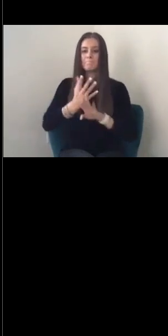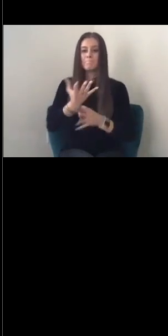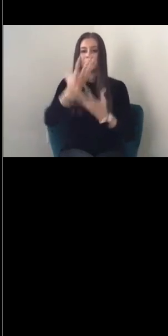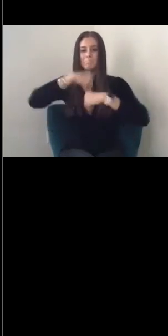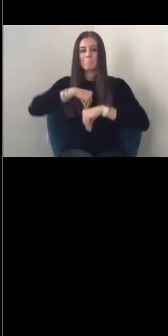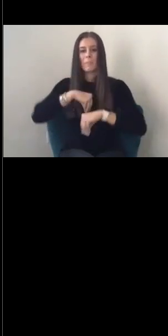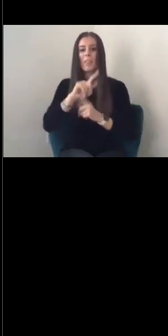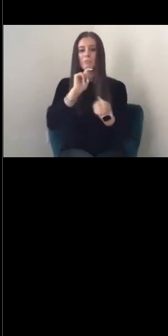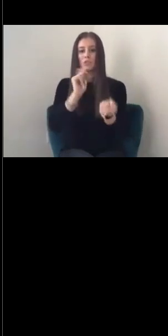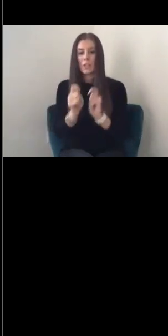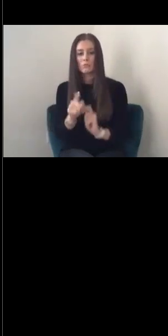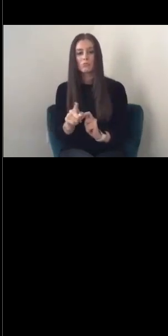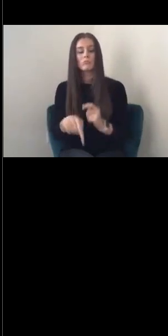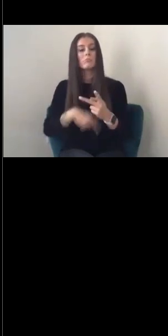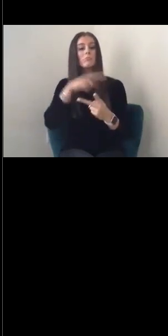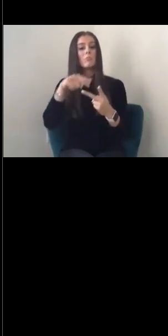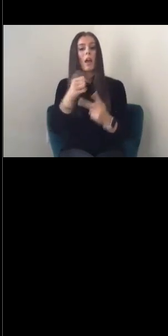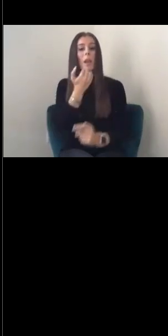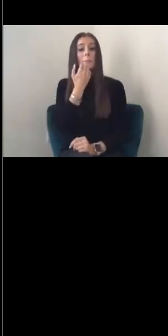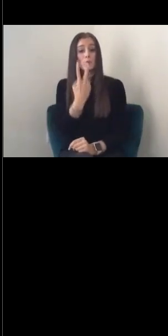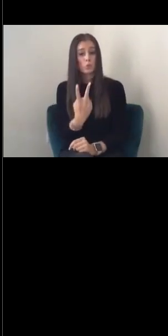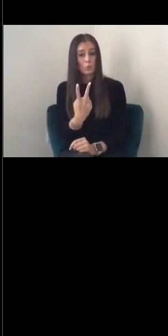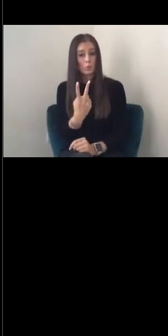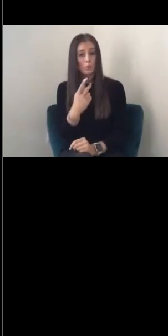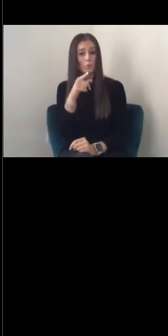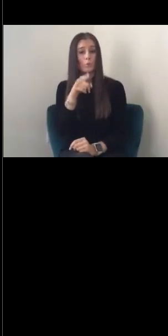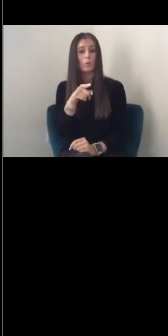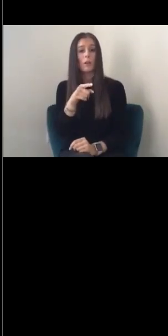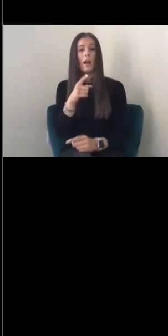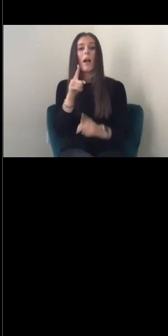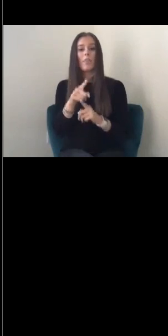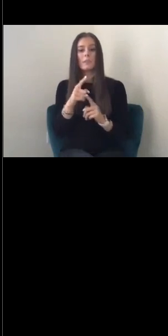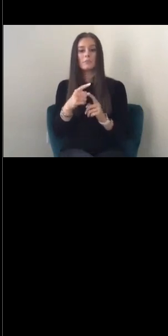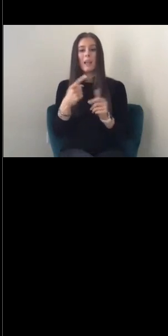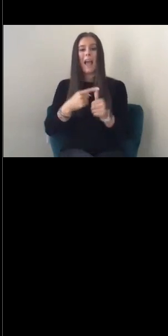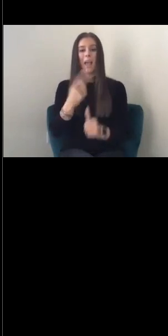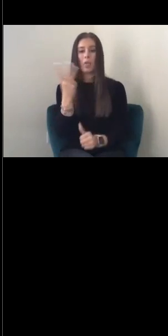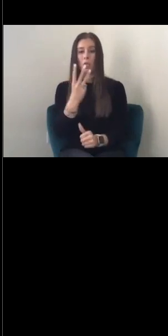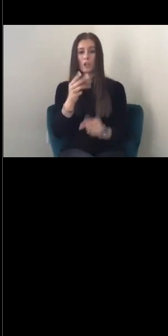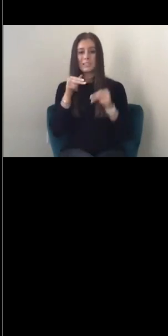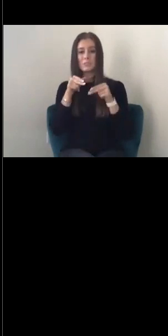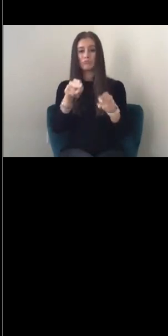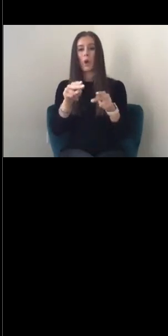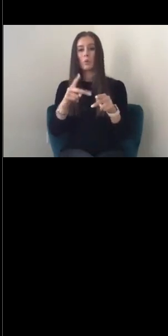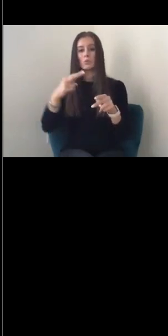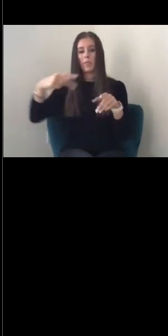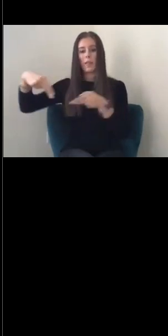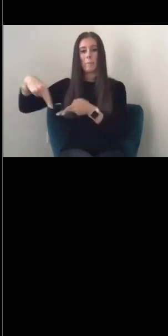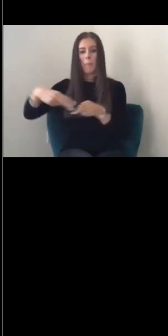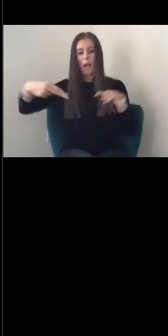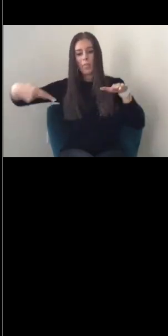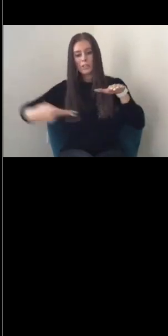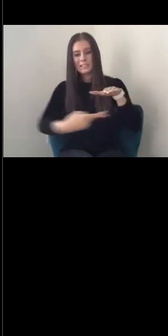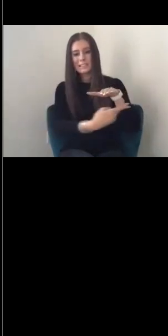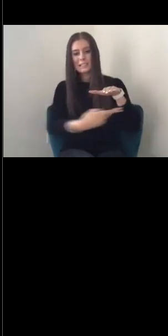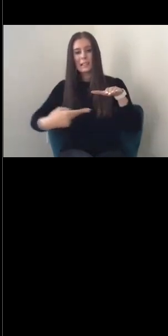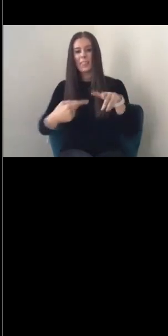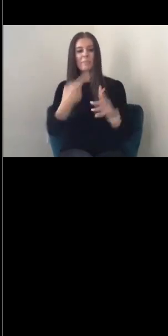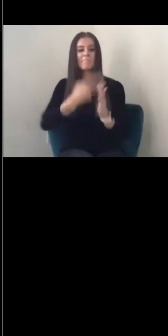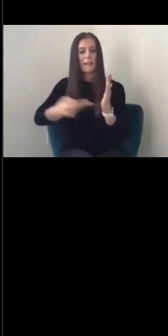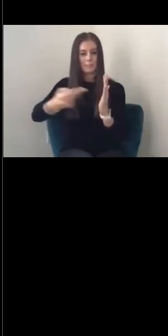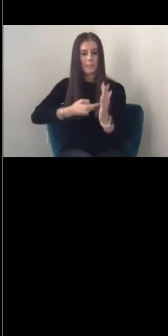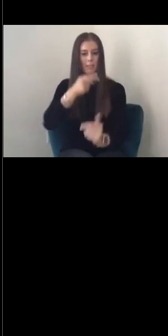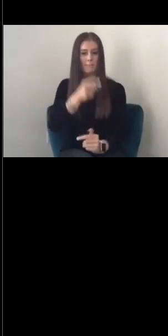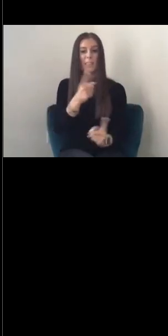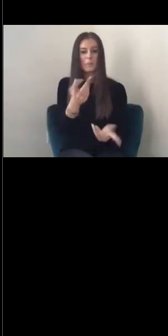2 shows where we're no longer progressing with a shared path under the A13. Number 3 shows